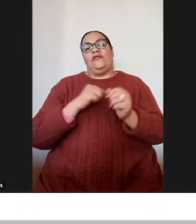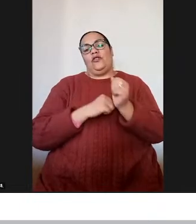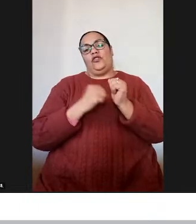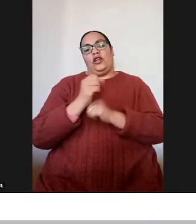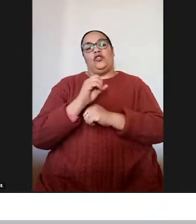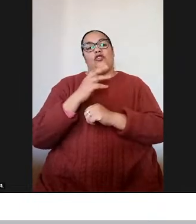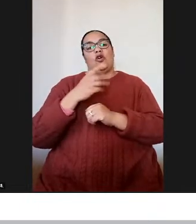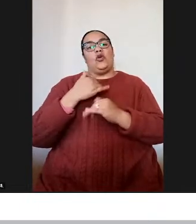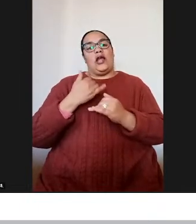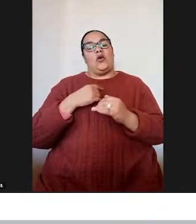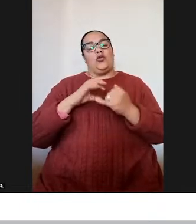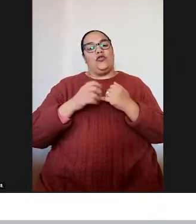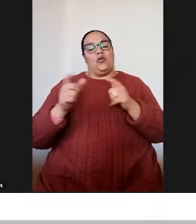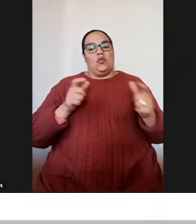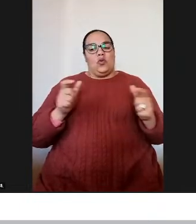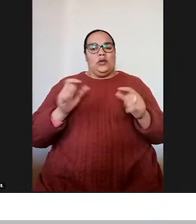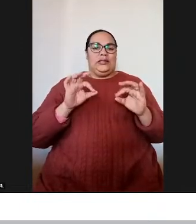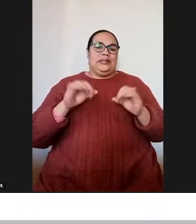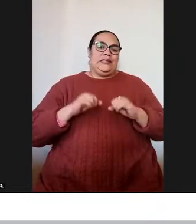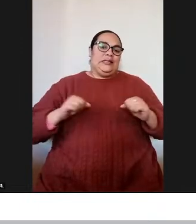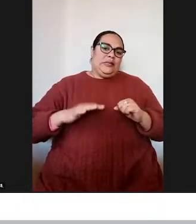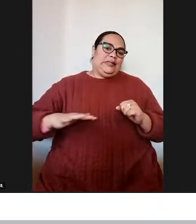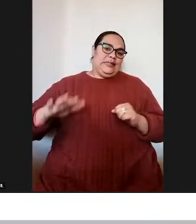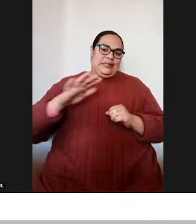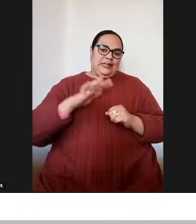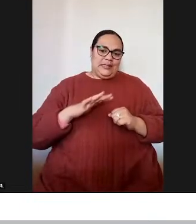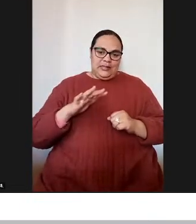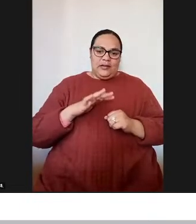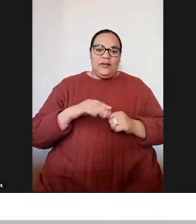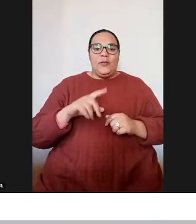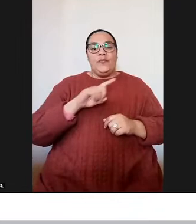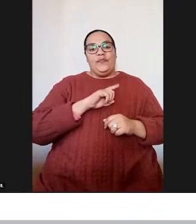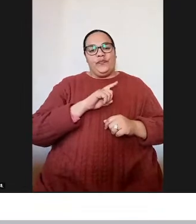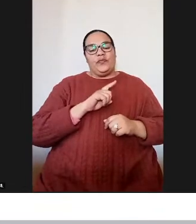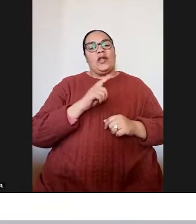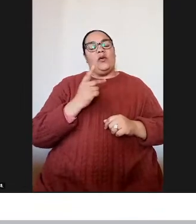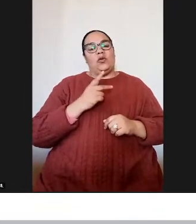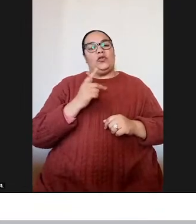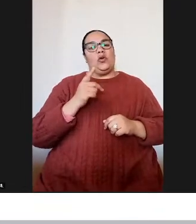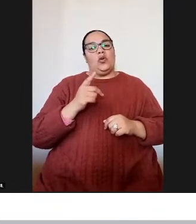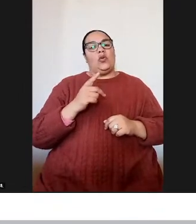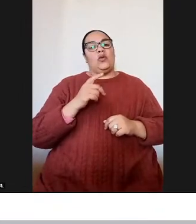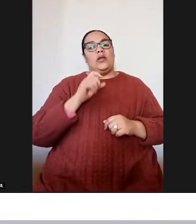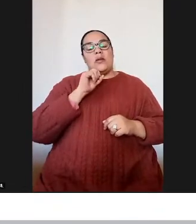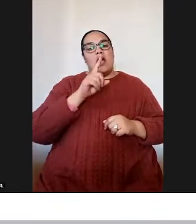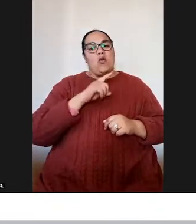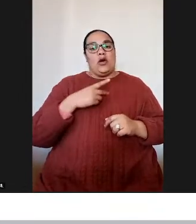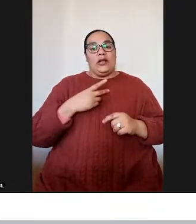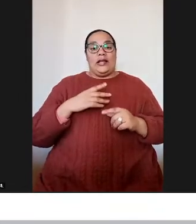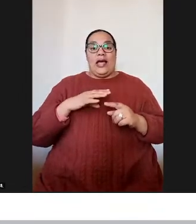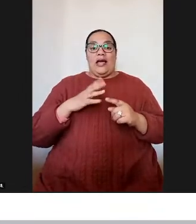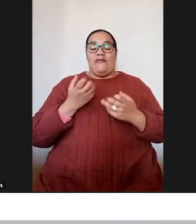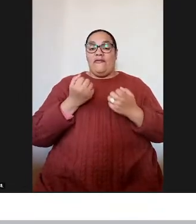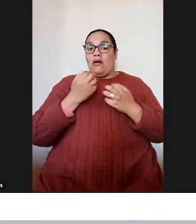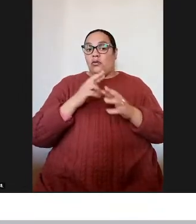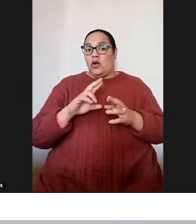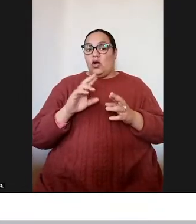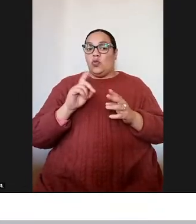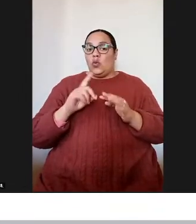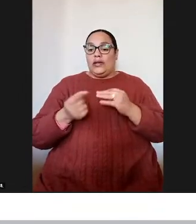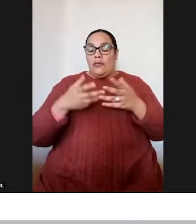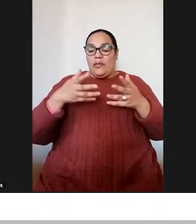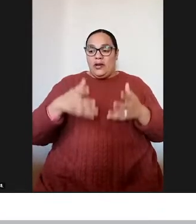to regulate the space because also it's horrific what I found out happening here, to